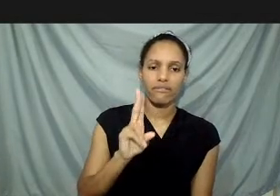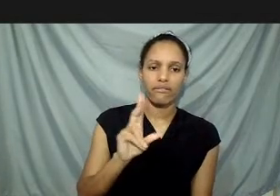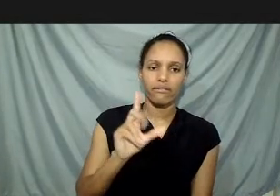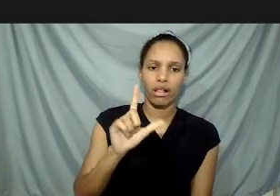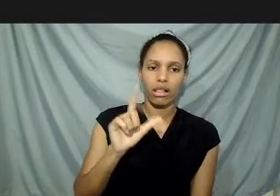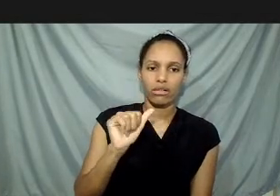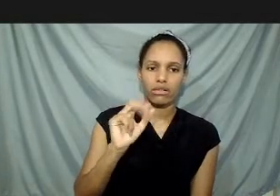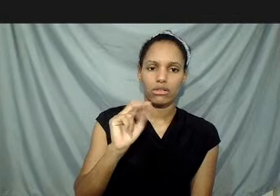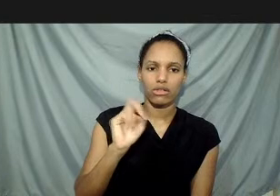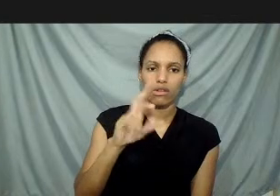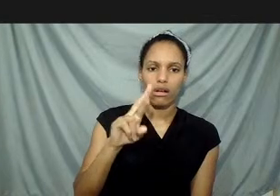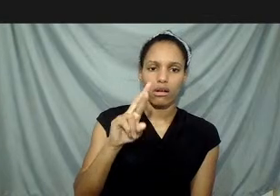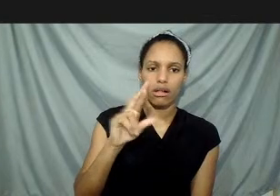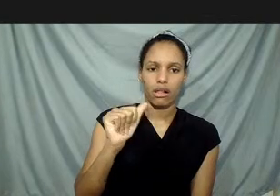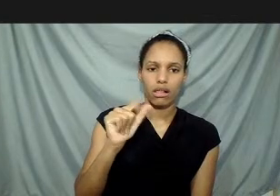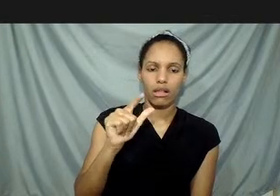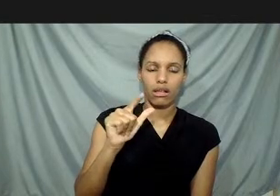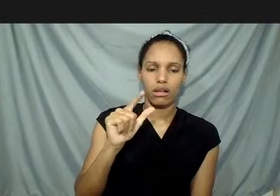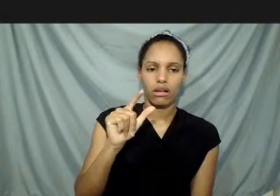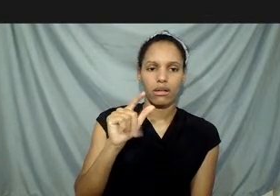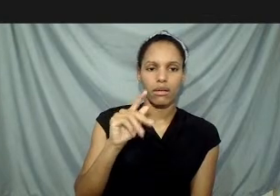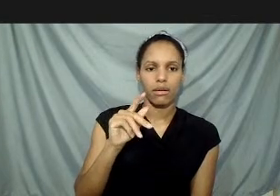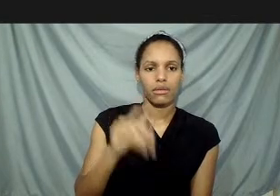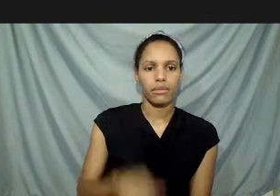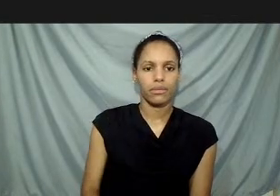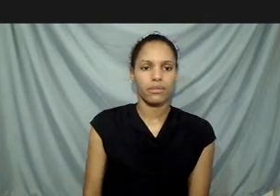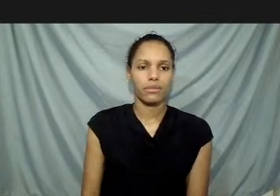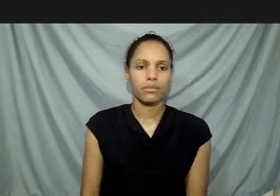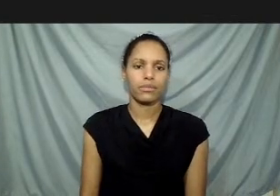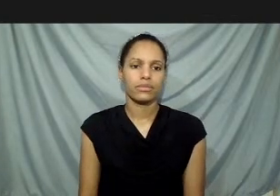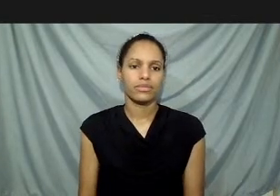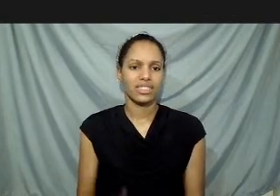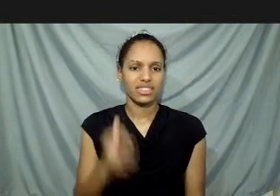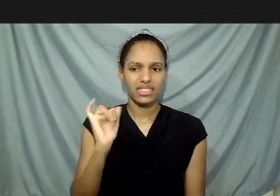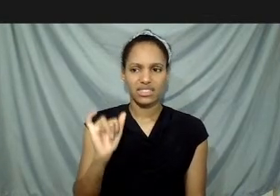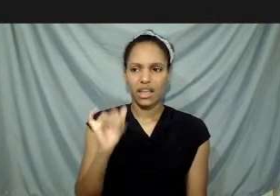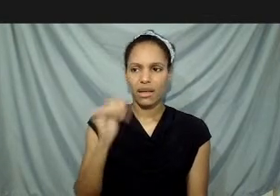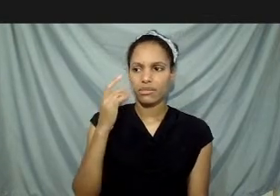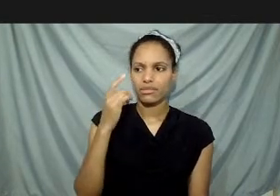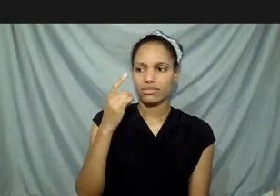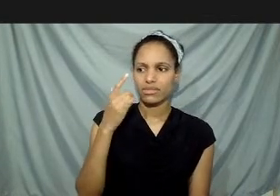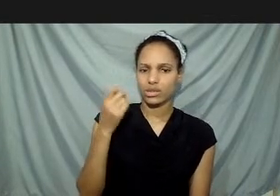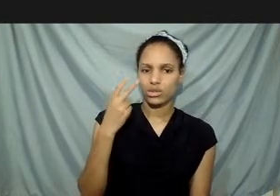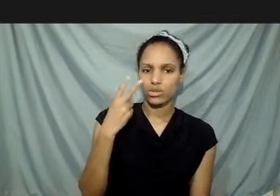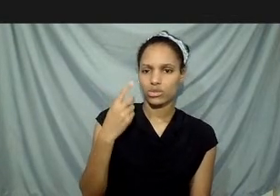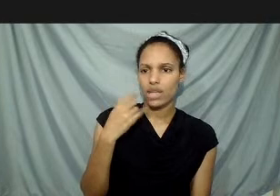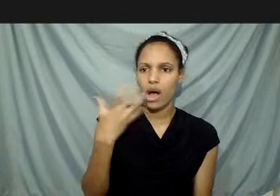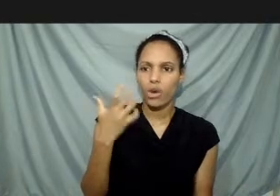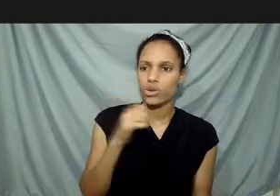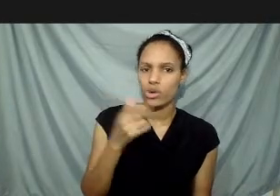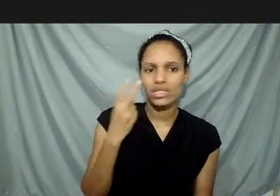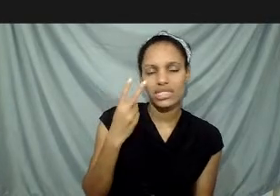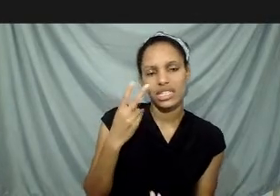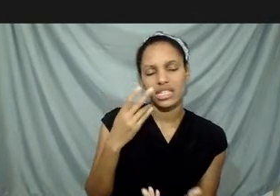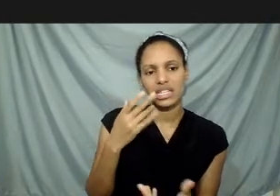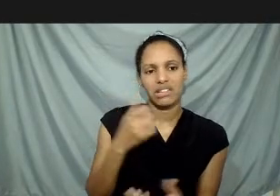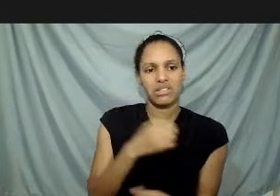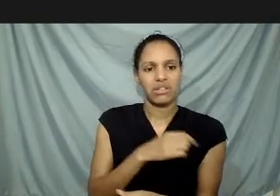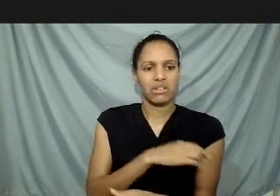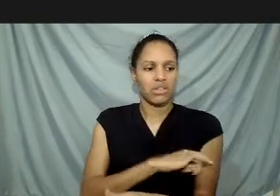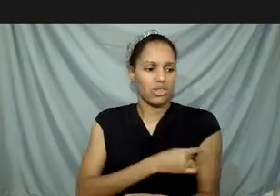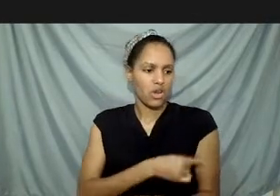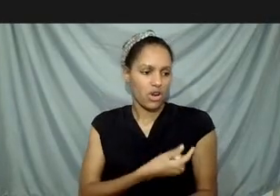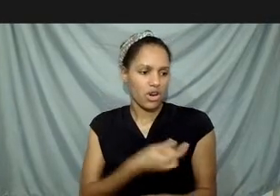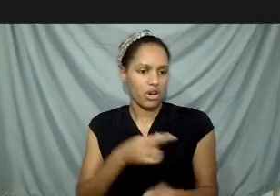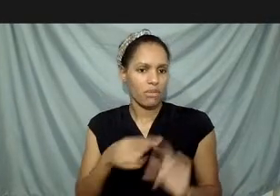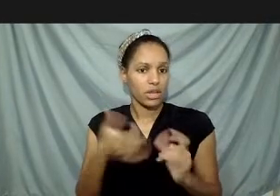like, is that because you can beat up on me and you don't see the bruises? Well, I should qualify. I